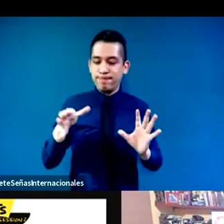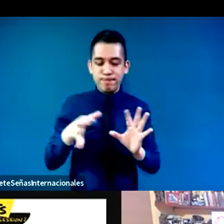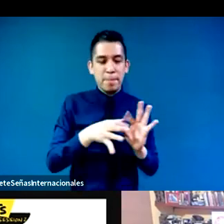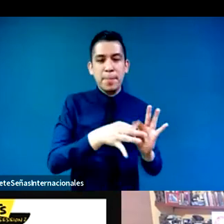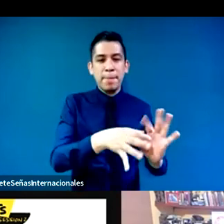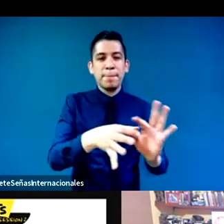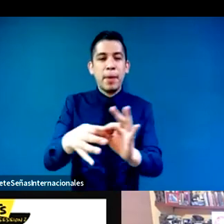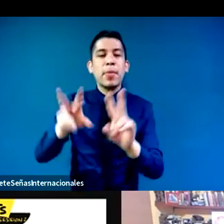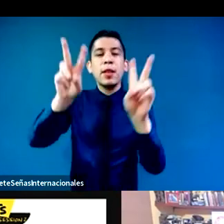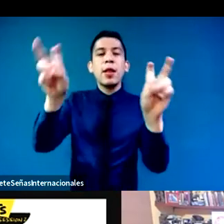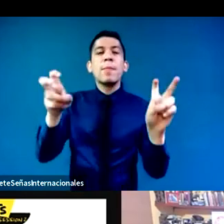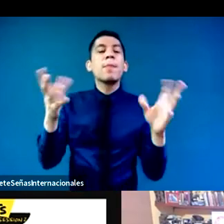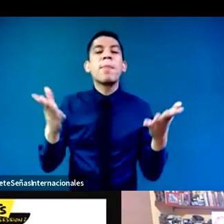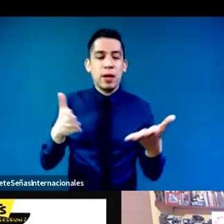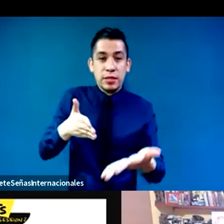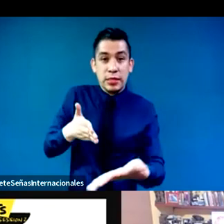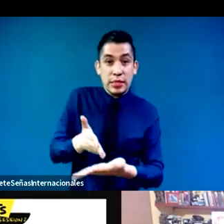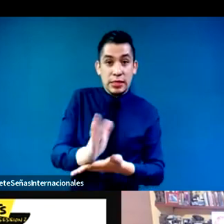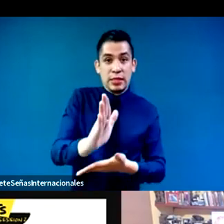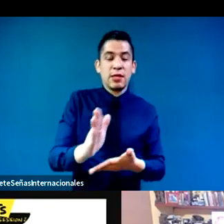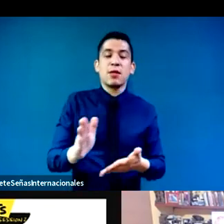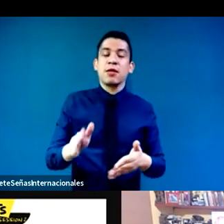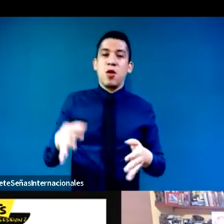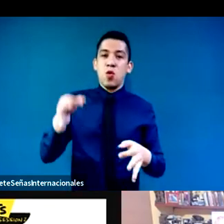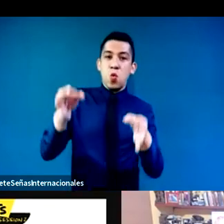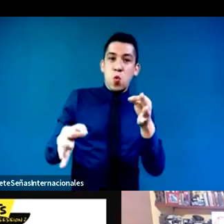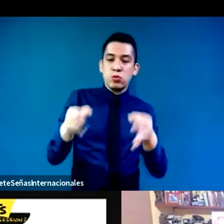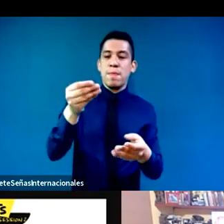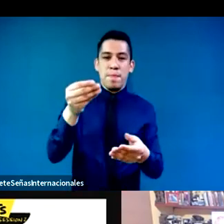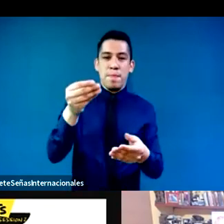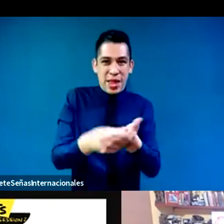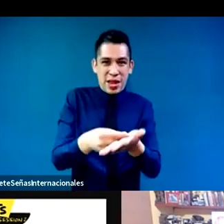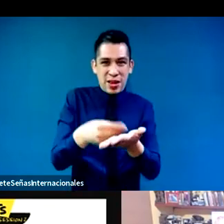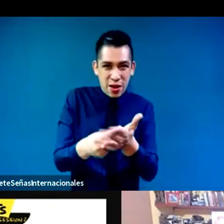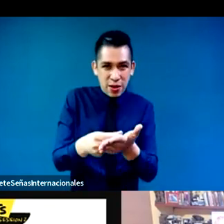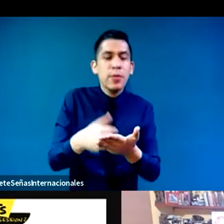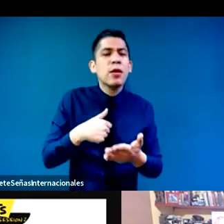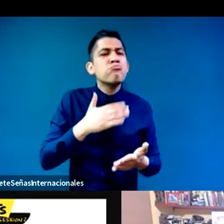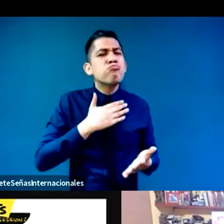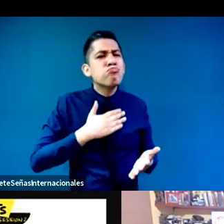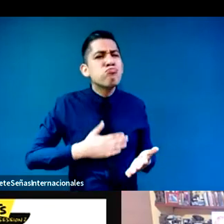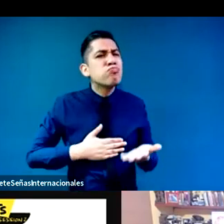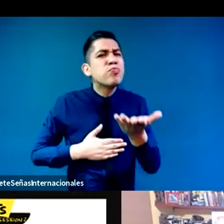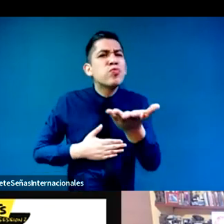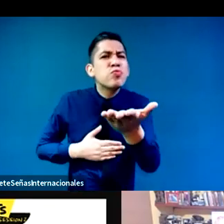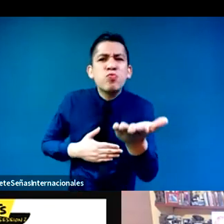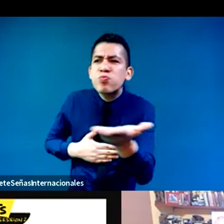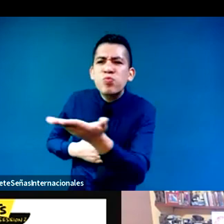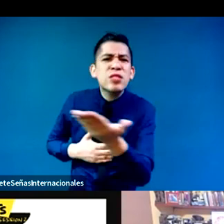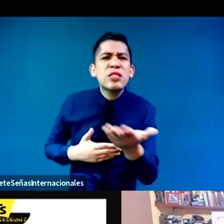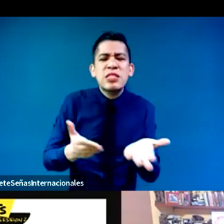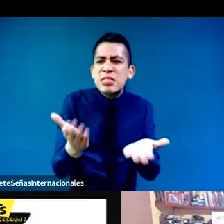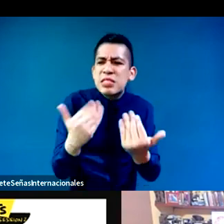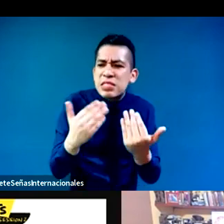invite you to tell us a bit more about this action coalition. May I ask you, why must we focus